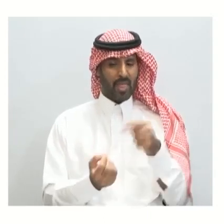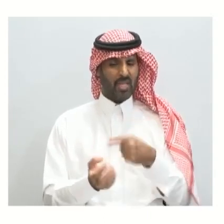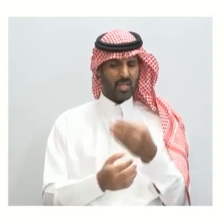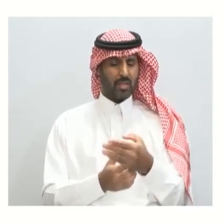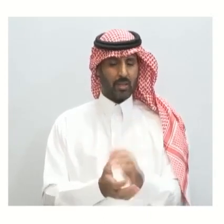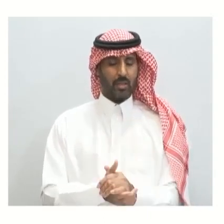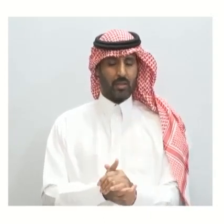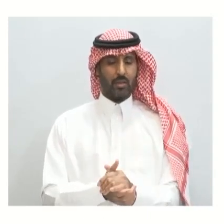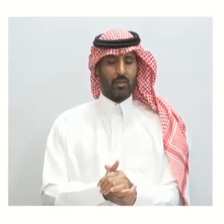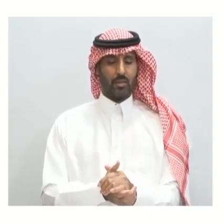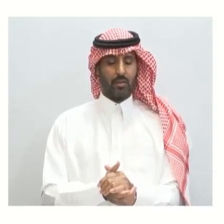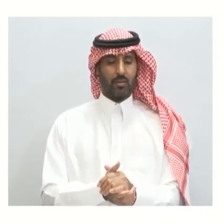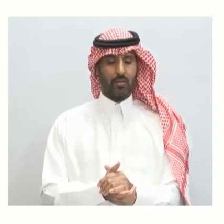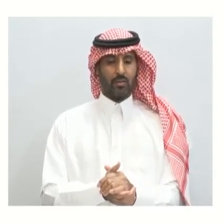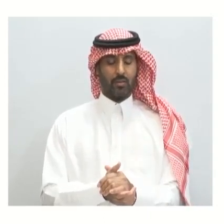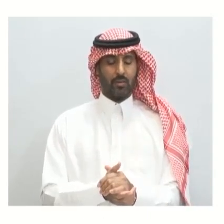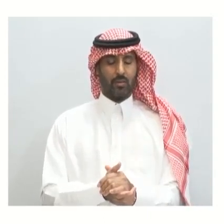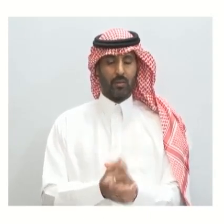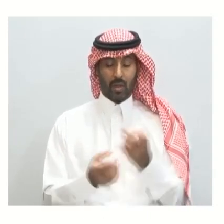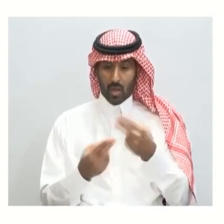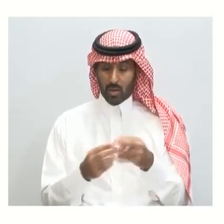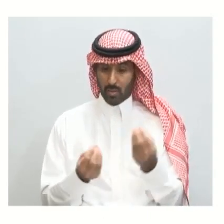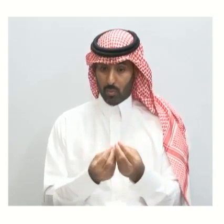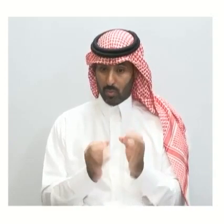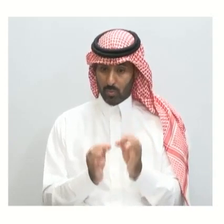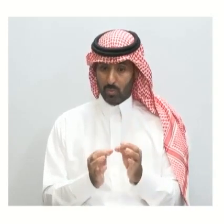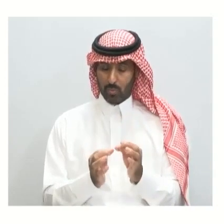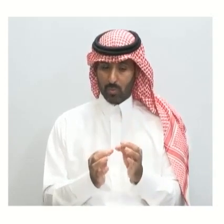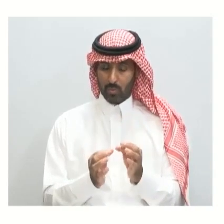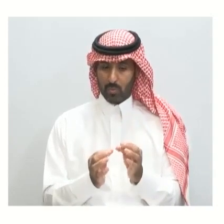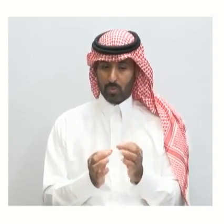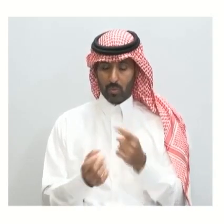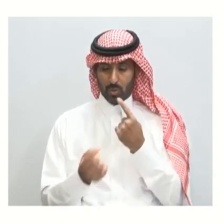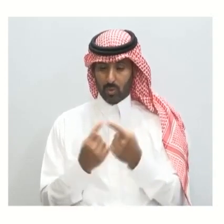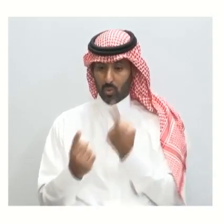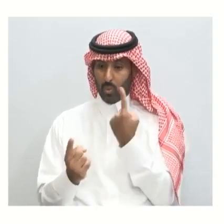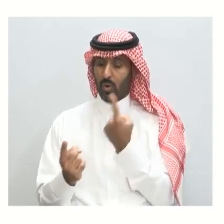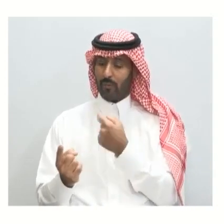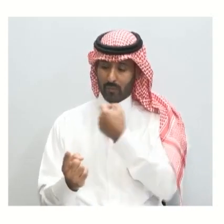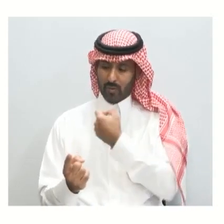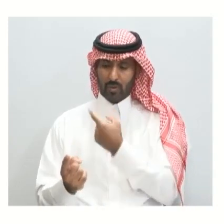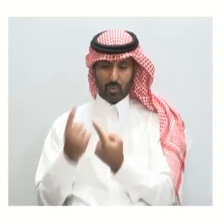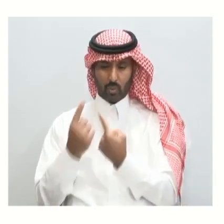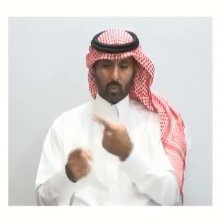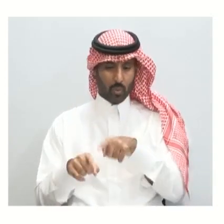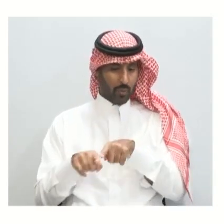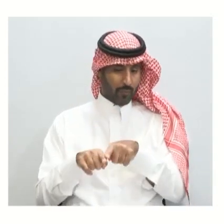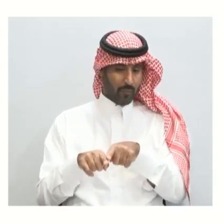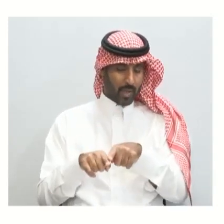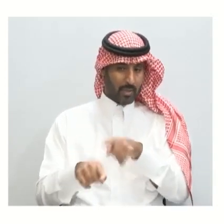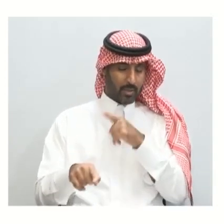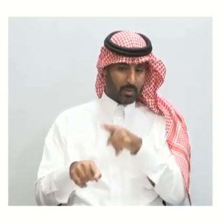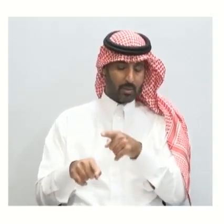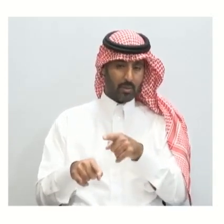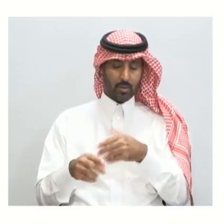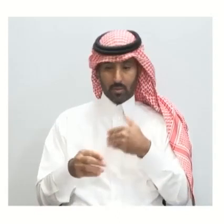can we say? We can say that they are setting up. We interview two friends who are trying or try to make go